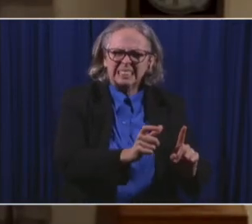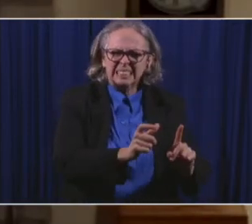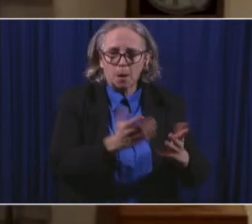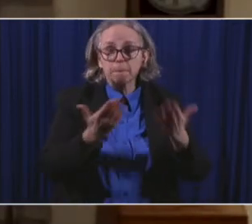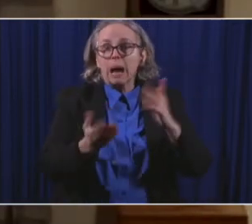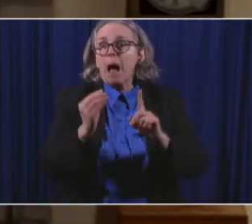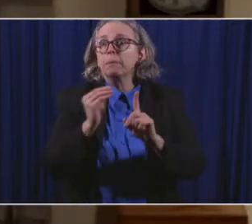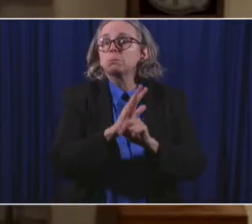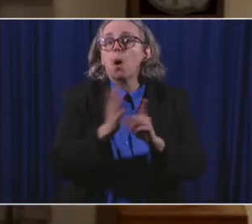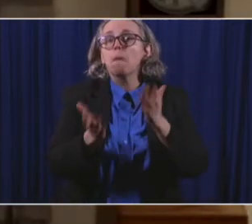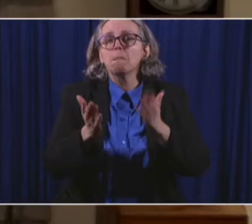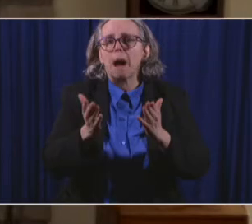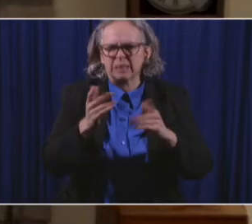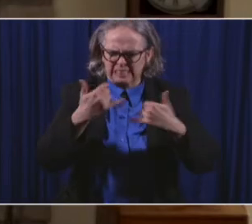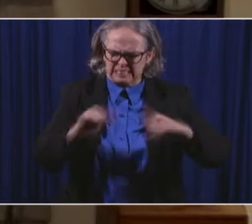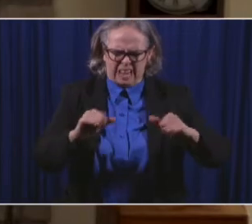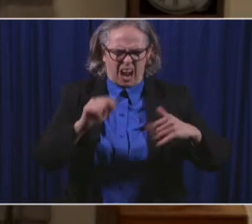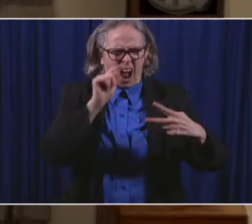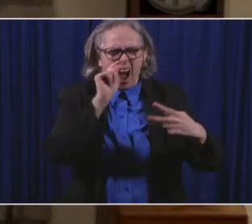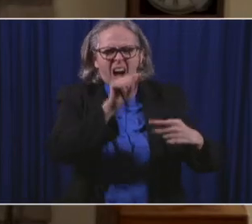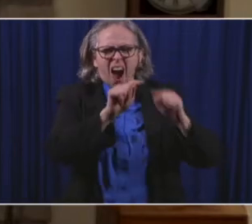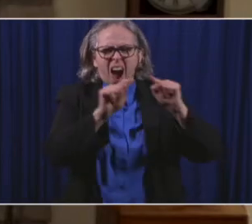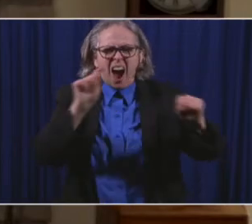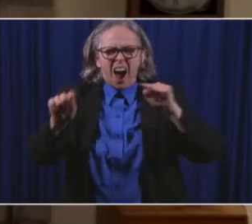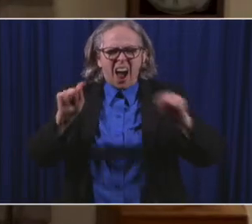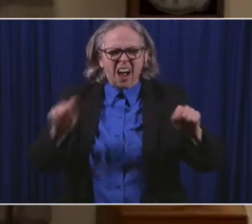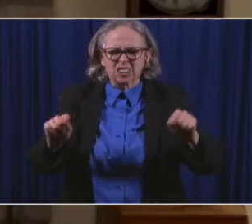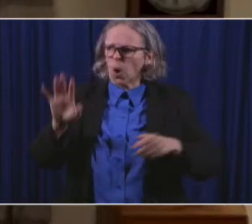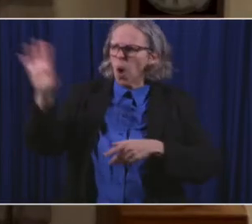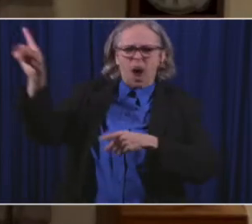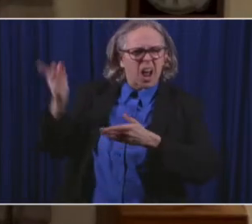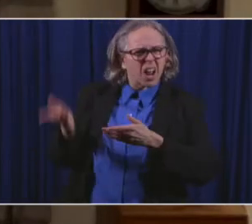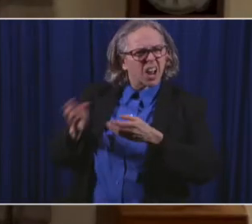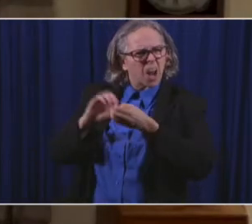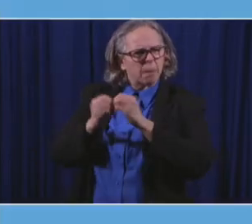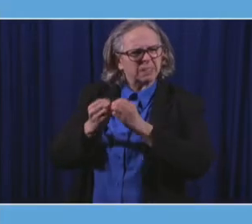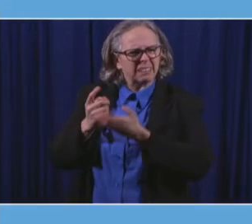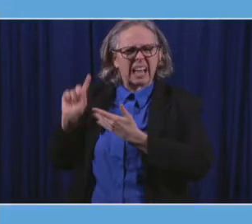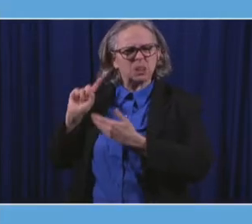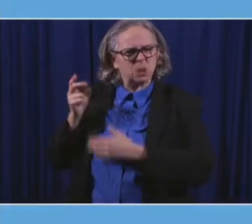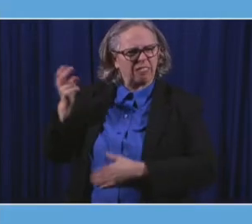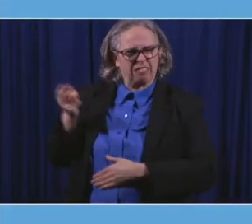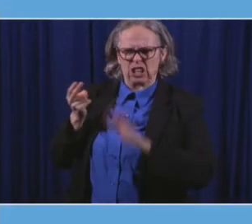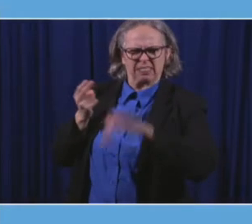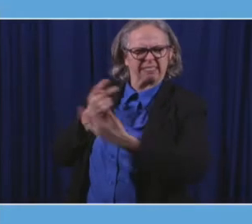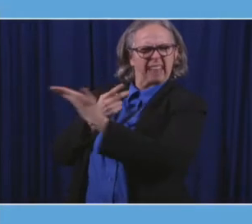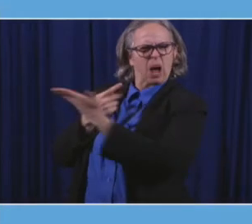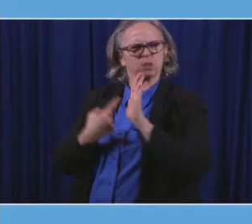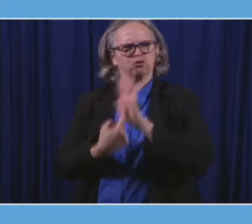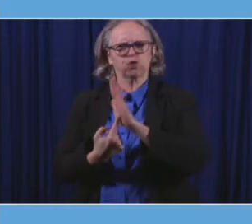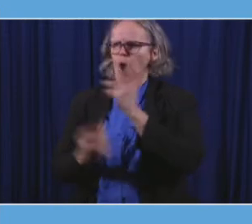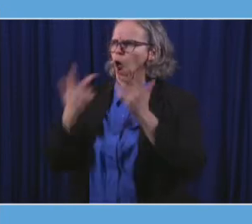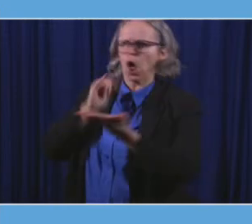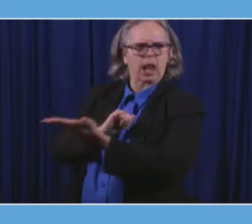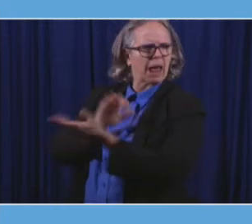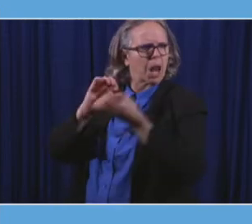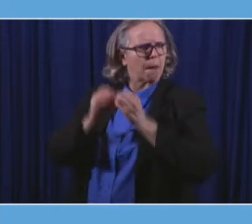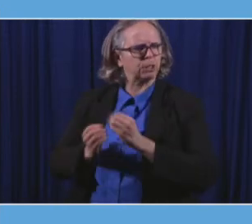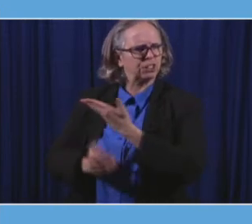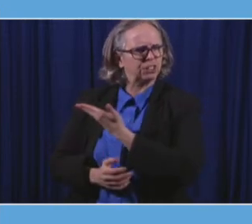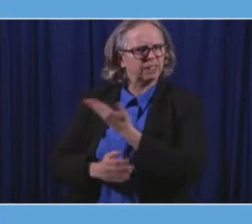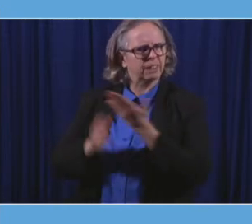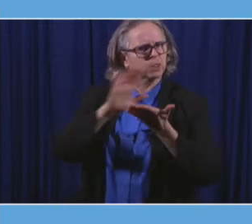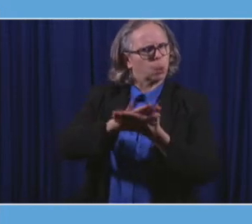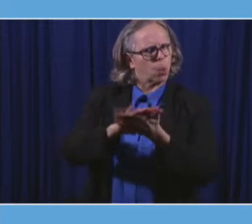this is where we were as of last Thursday, December 3rd. And if you look over here, I'll start over